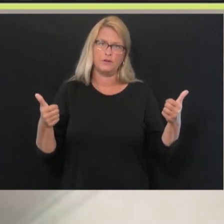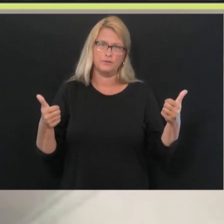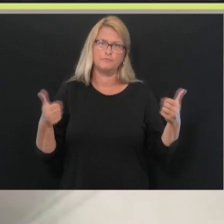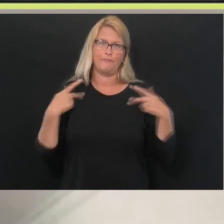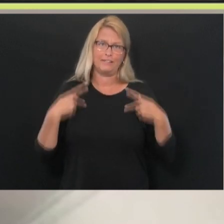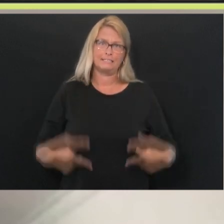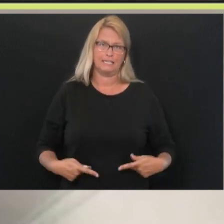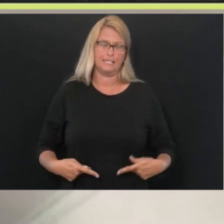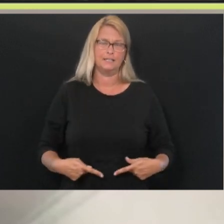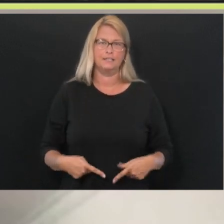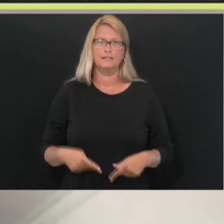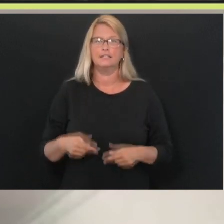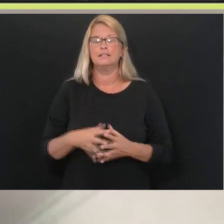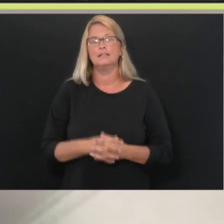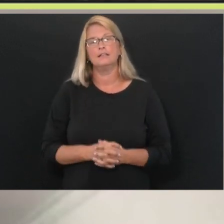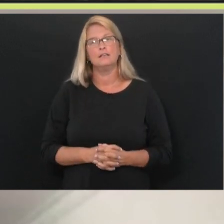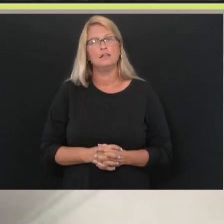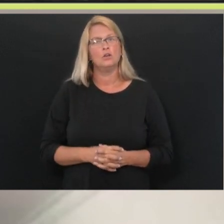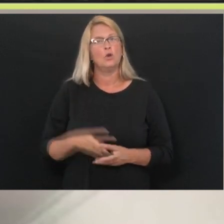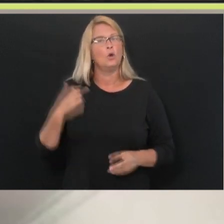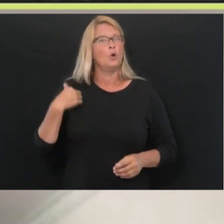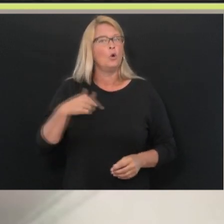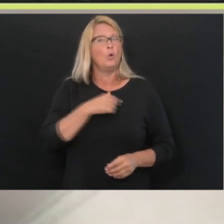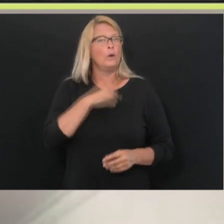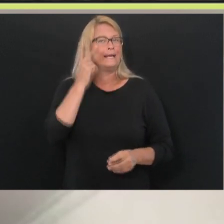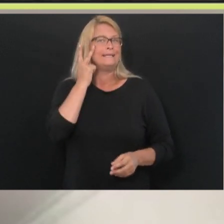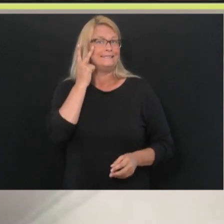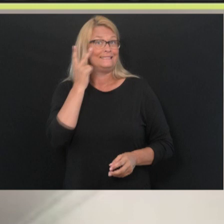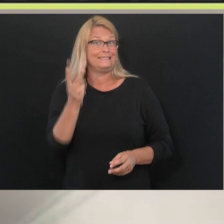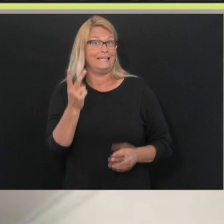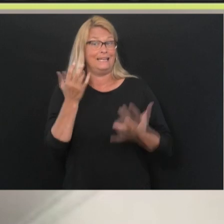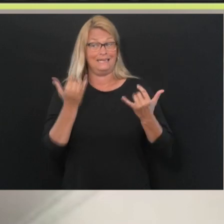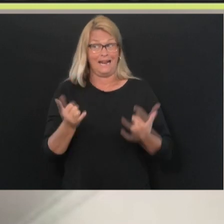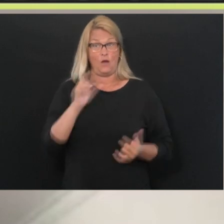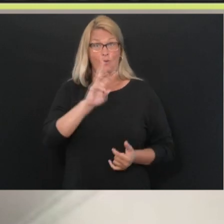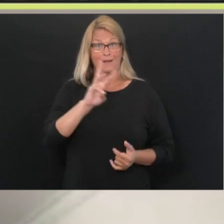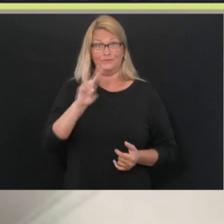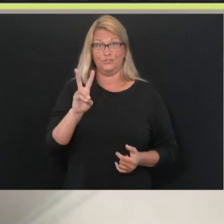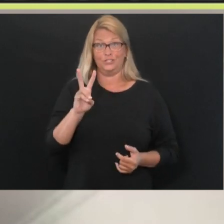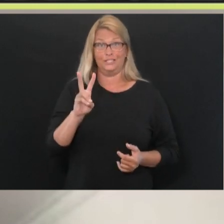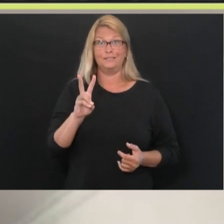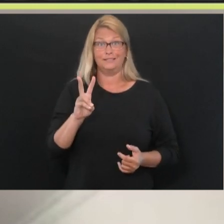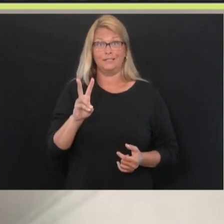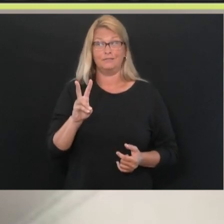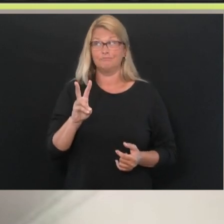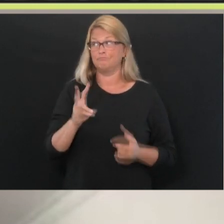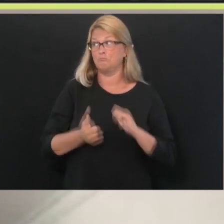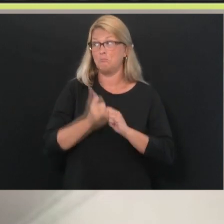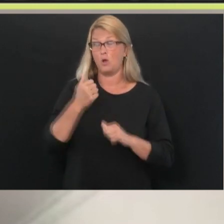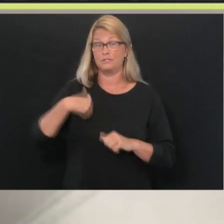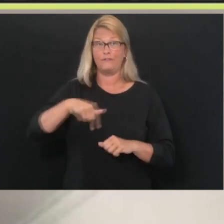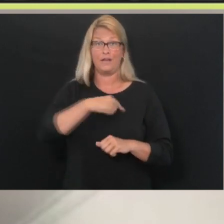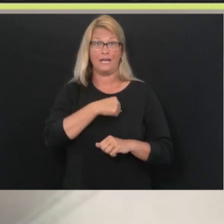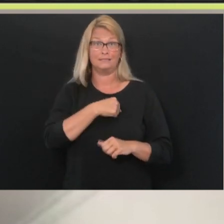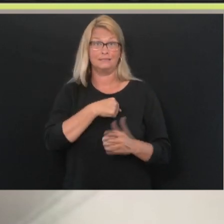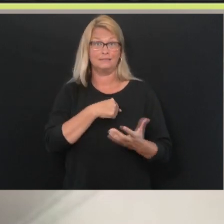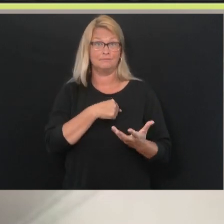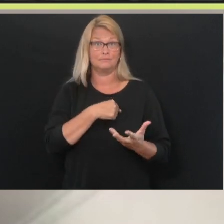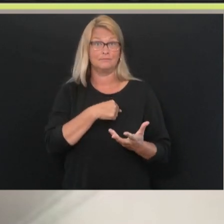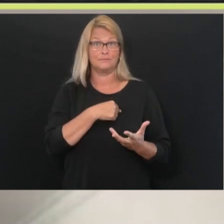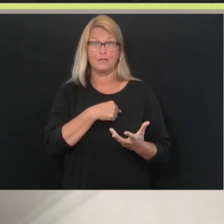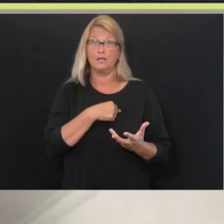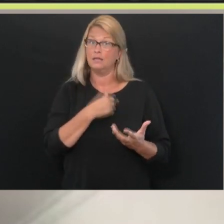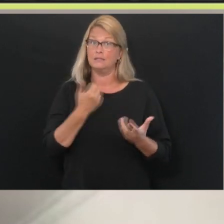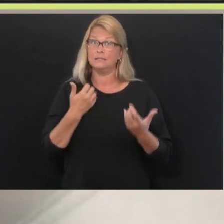through the COVID pandemic. But we see that even West Virginia, that's been relatively protected, is not invulnerable